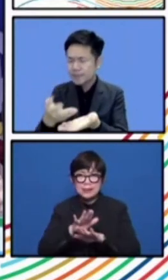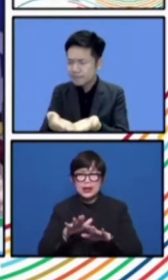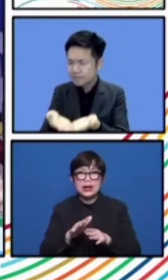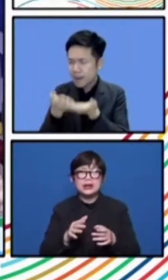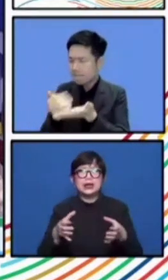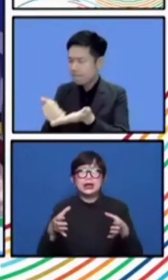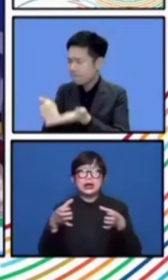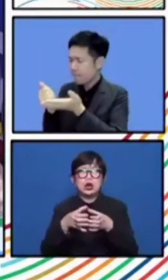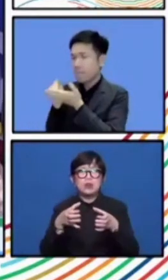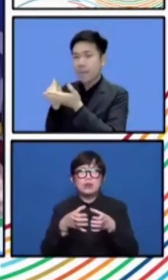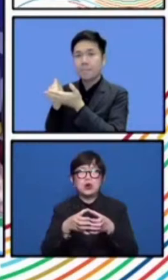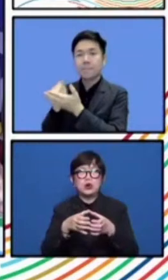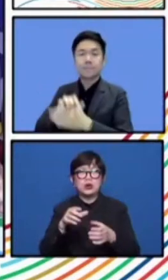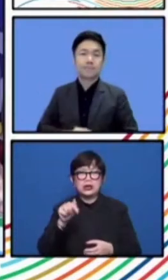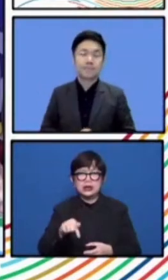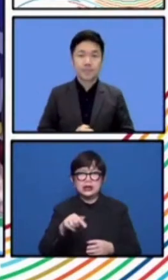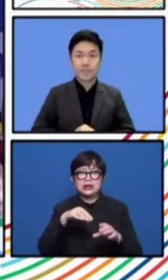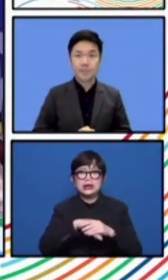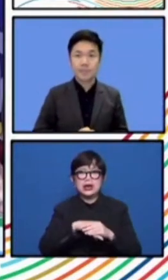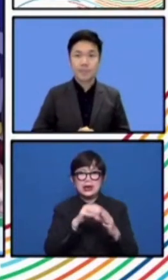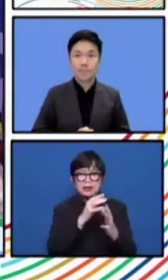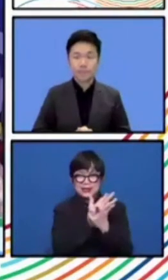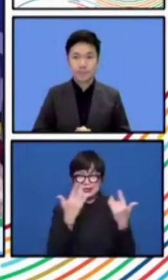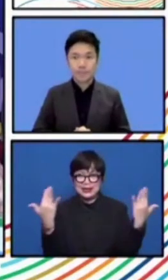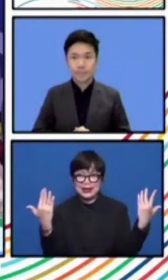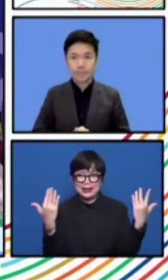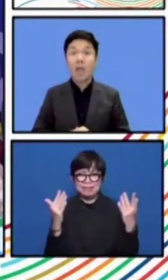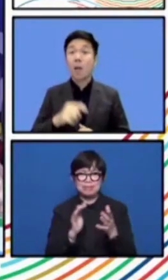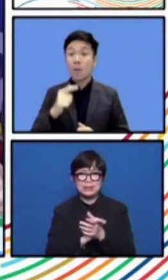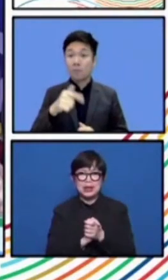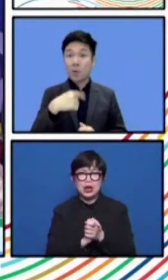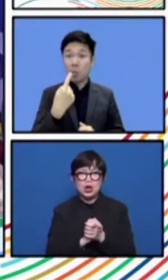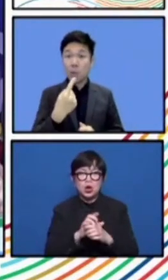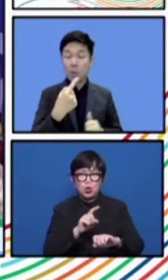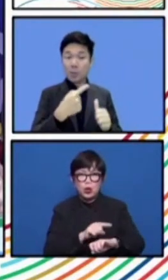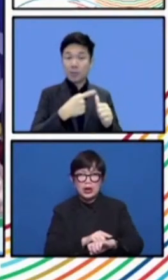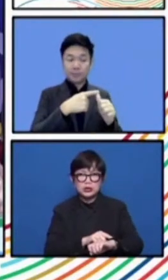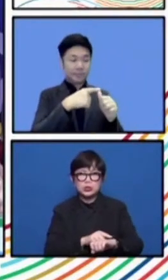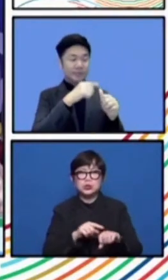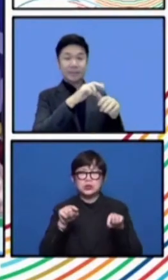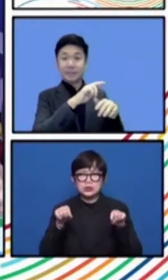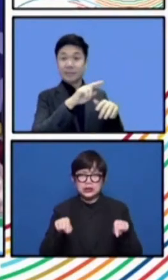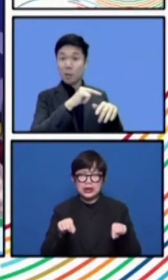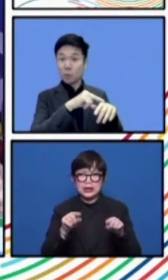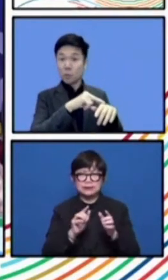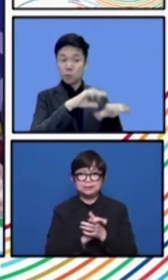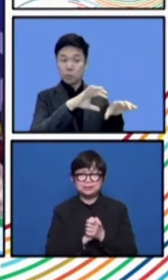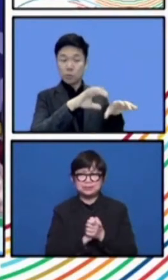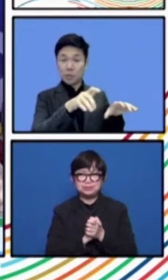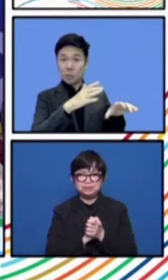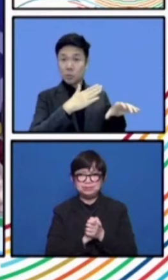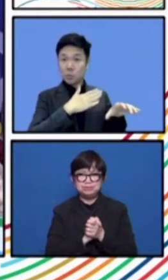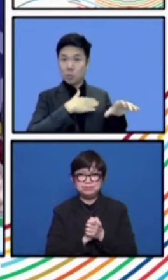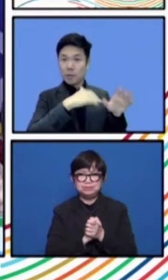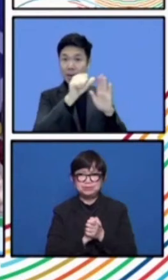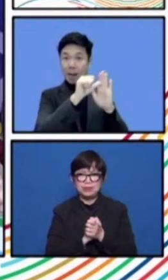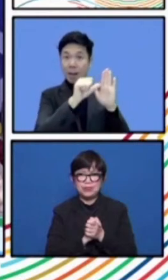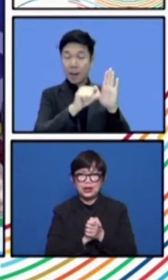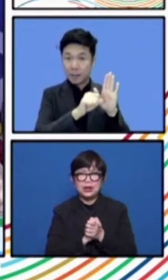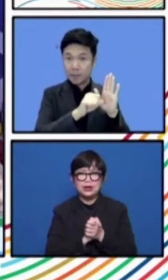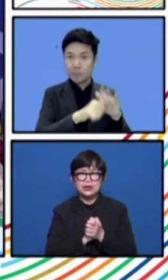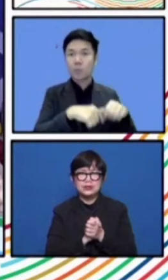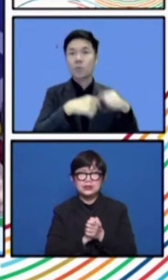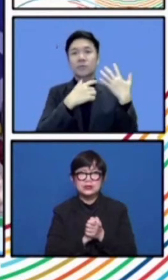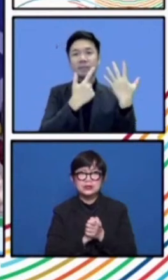in this National Trust act right now we have more than 750 District level committees